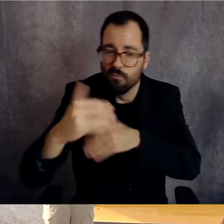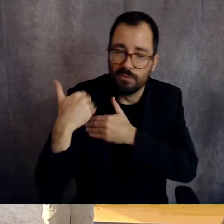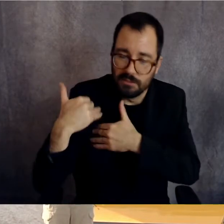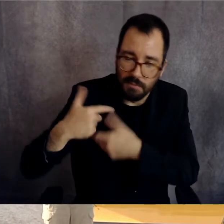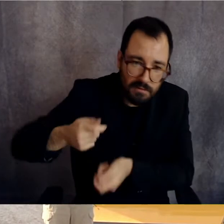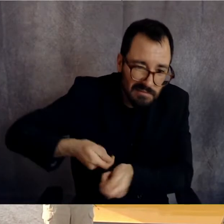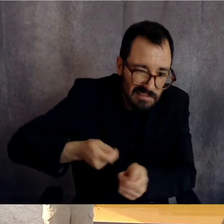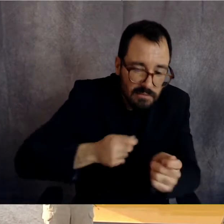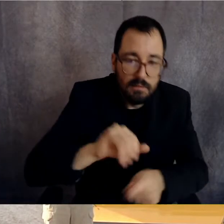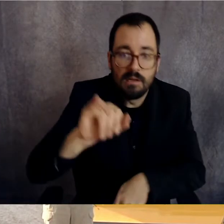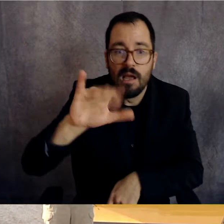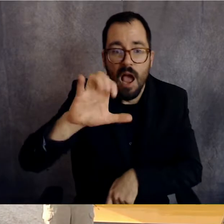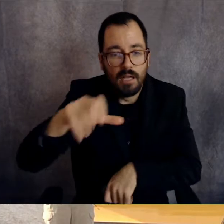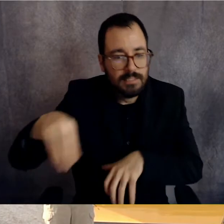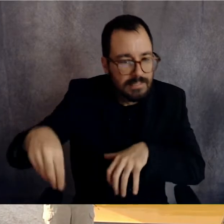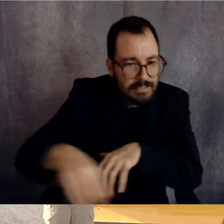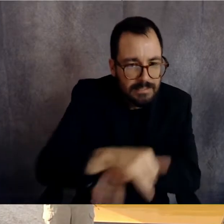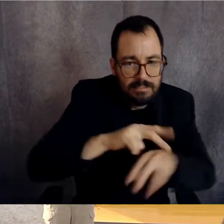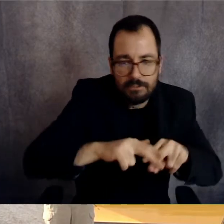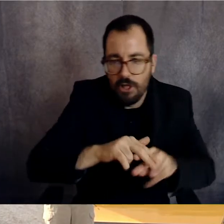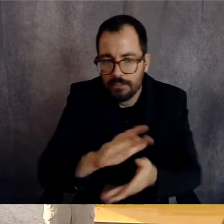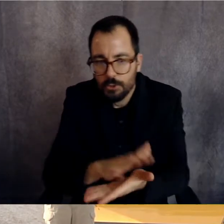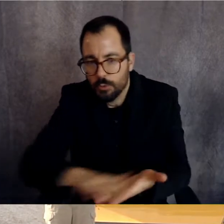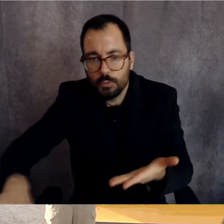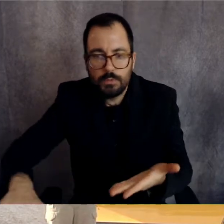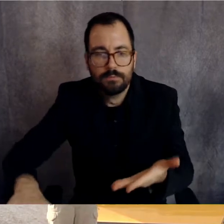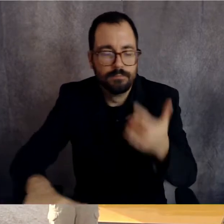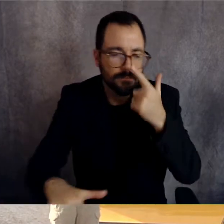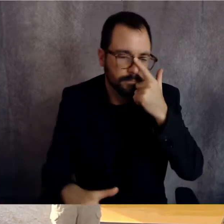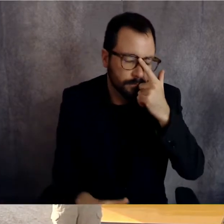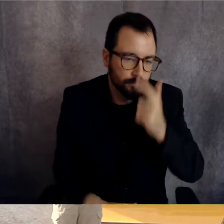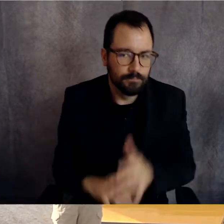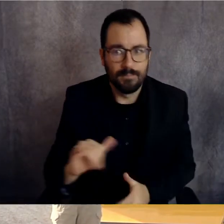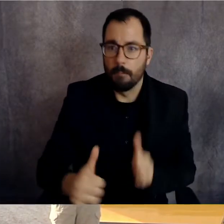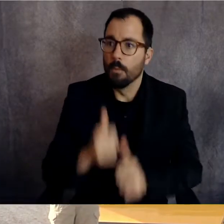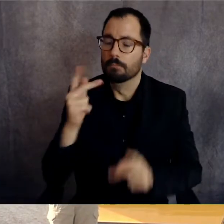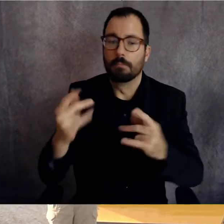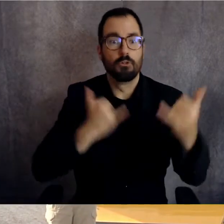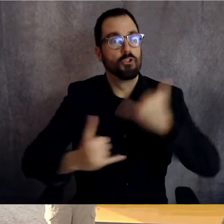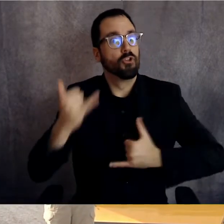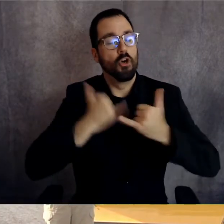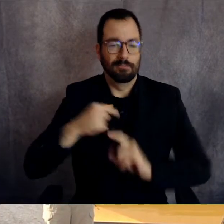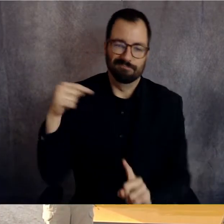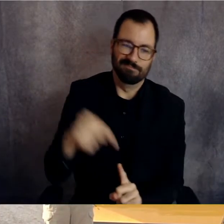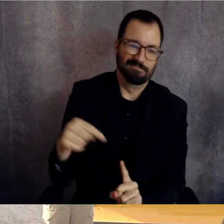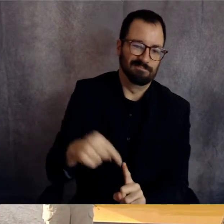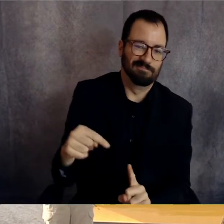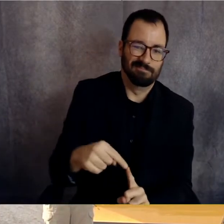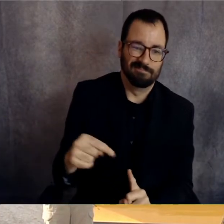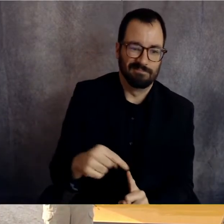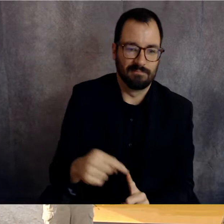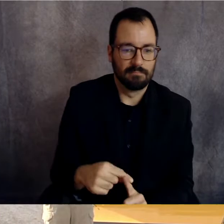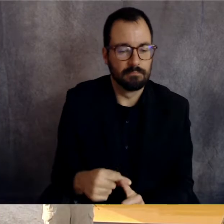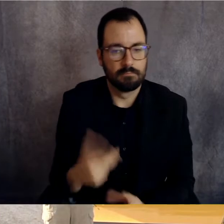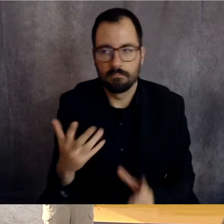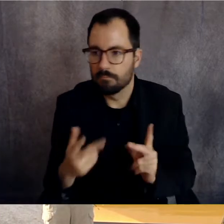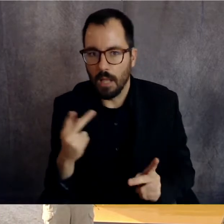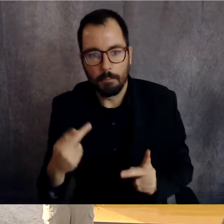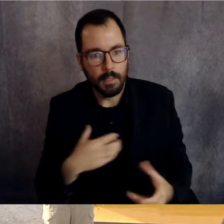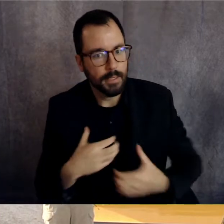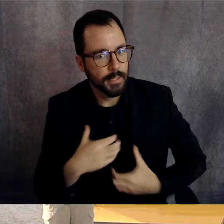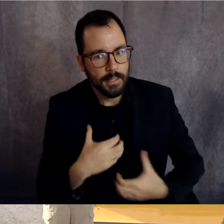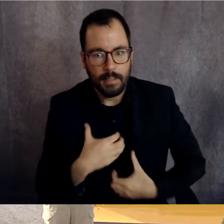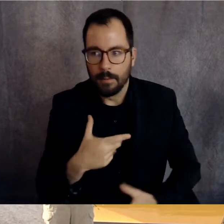We're asking you to do that. That's probably the number one call that we get oftentimes when snow happens, businesses people calling